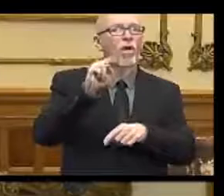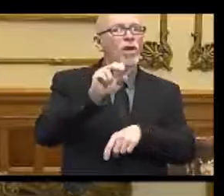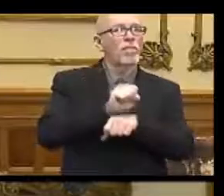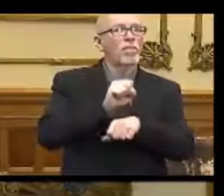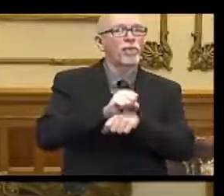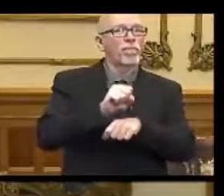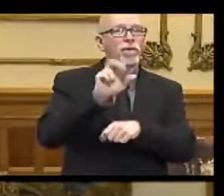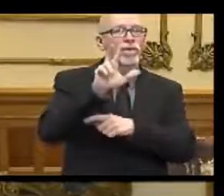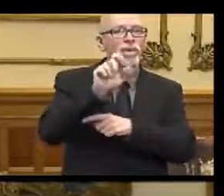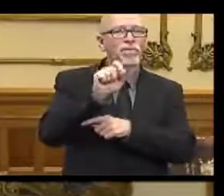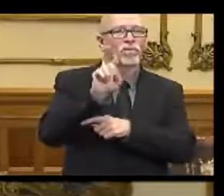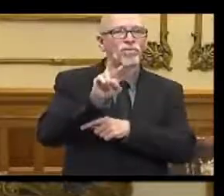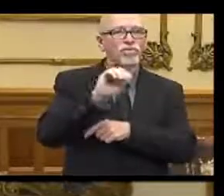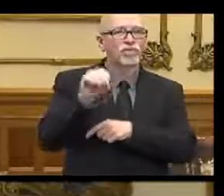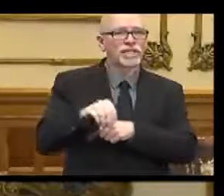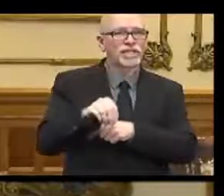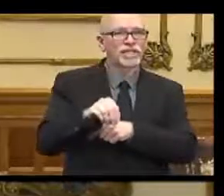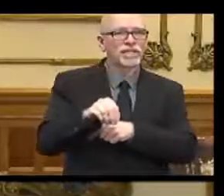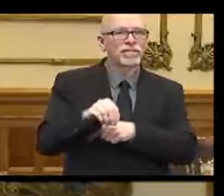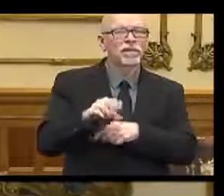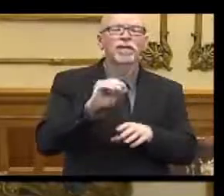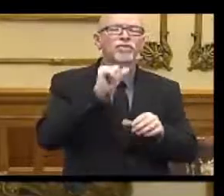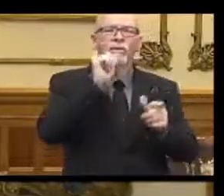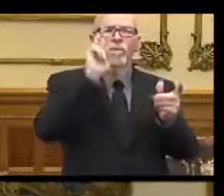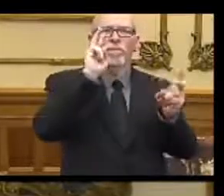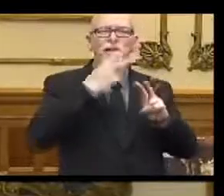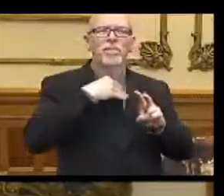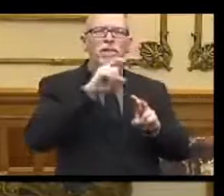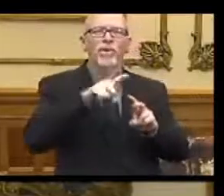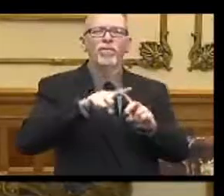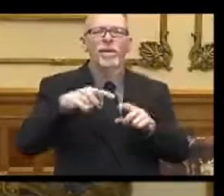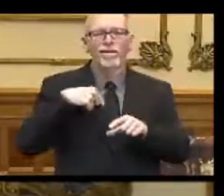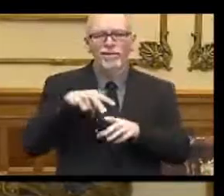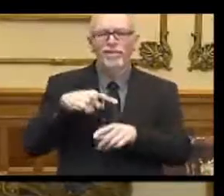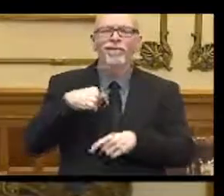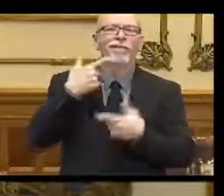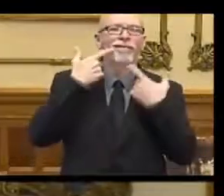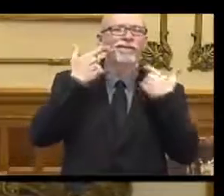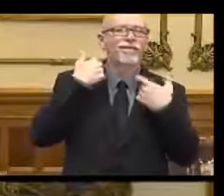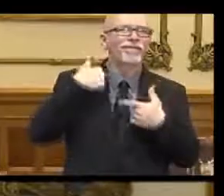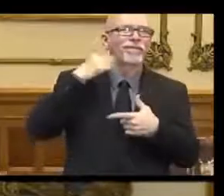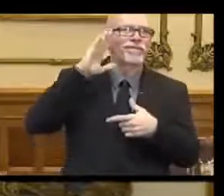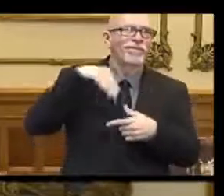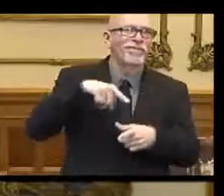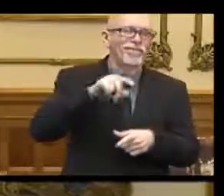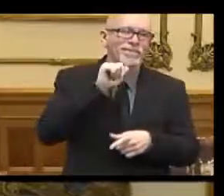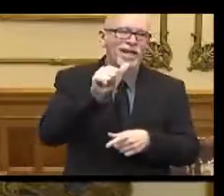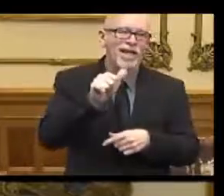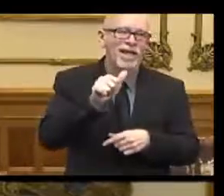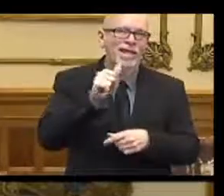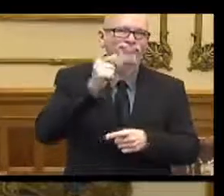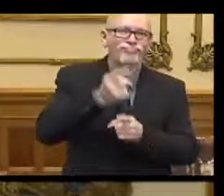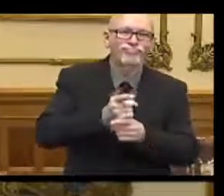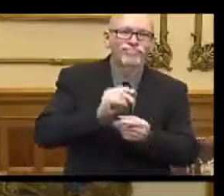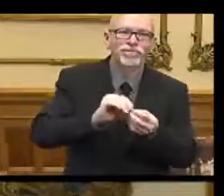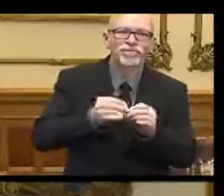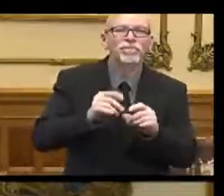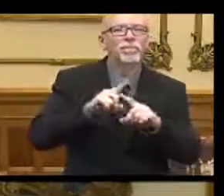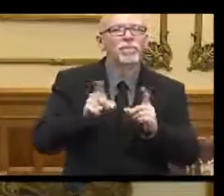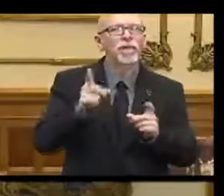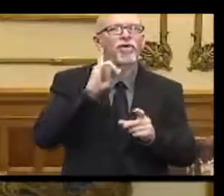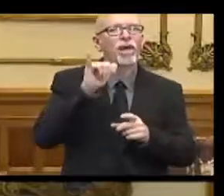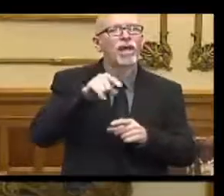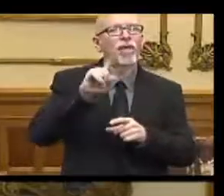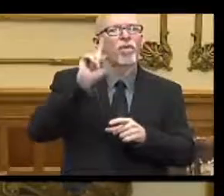of 3.2%. And please don't take this the wrong way, but I laughed at that, knowing that that was not a complete number. And it looked like that